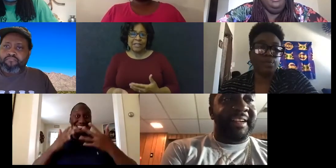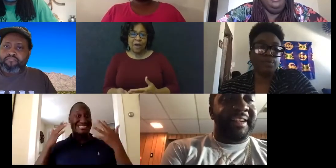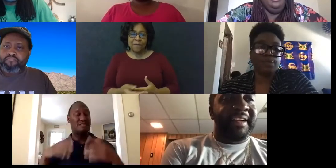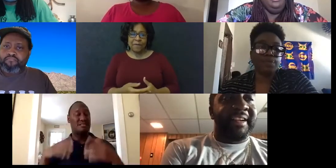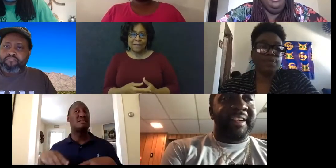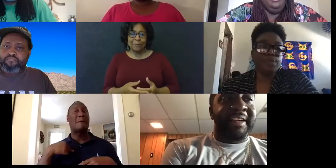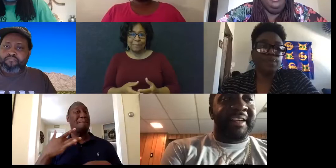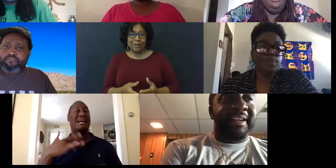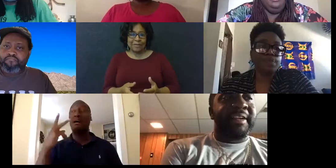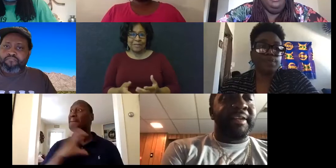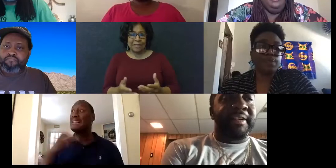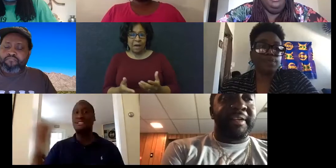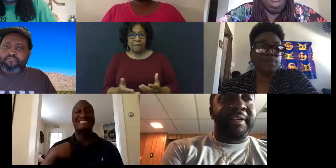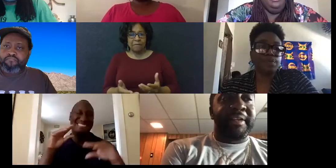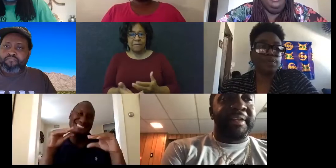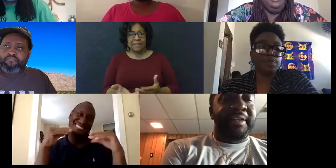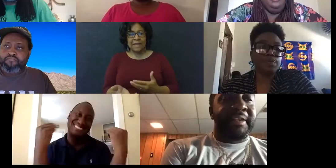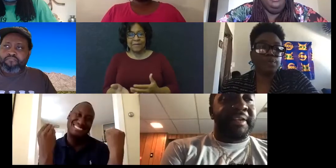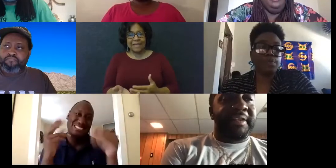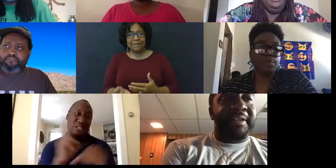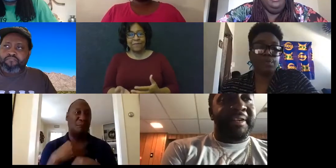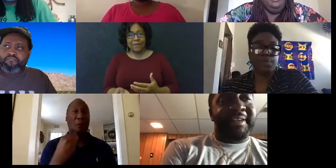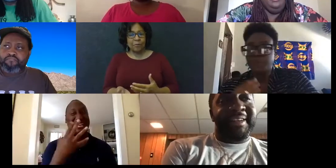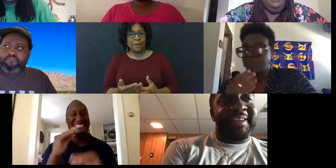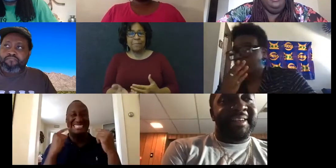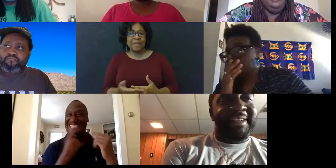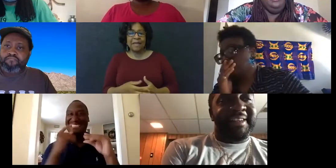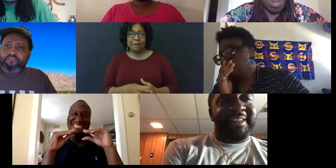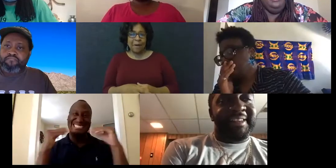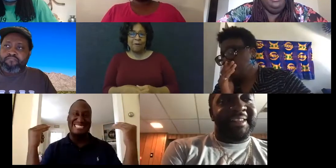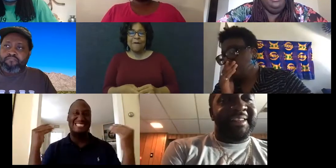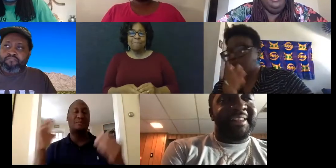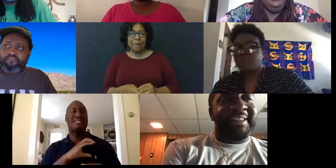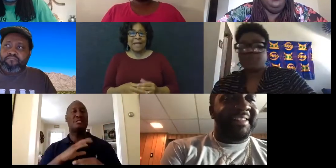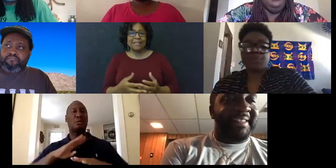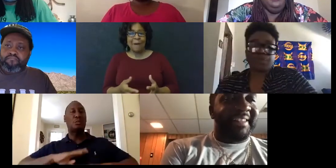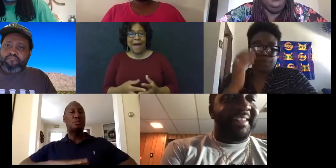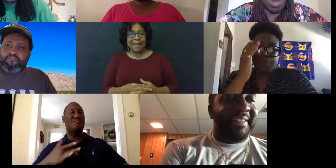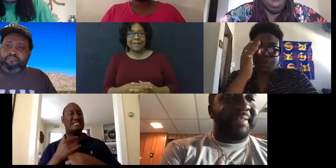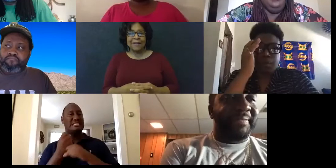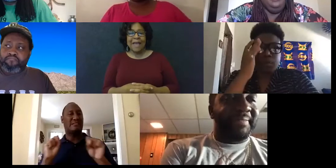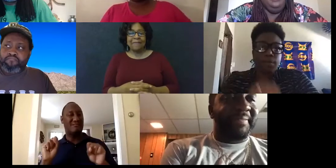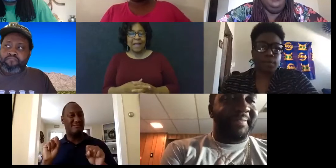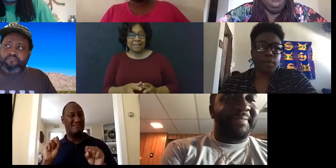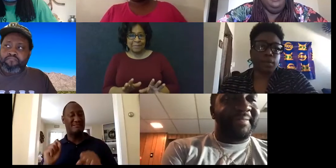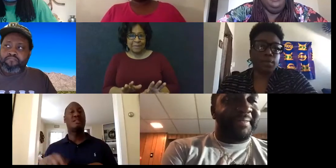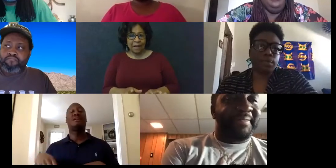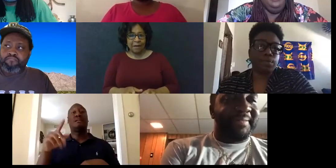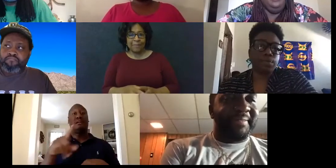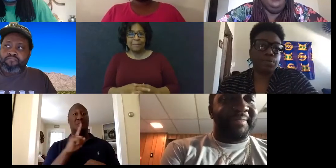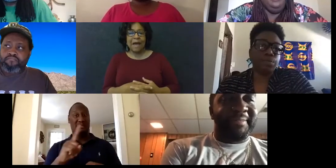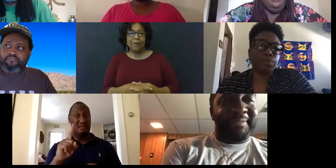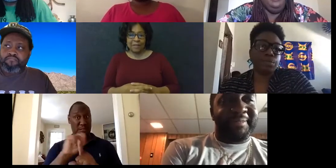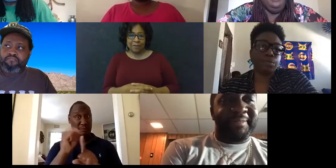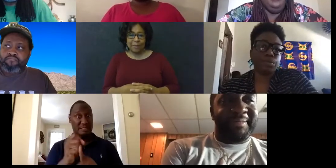they soften a little bit because the deafness they can feel a little bit empathetic about. But I smile, and that seems to calm